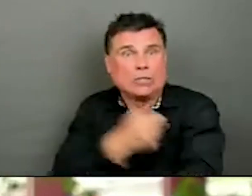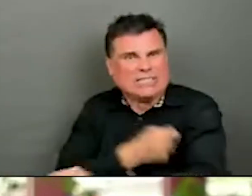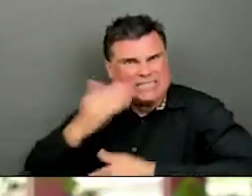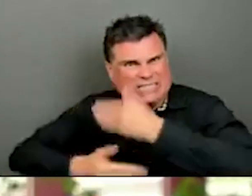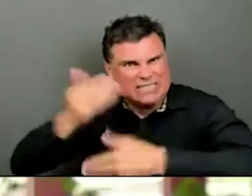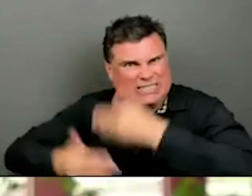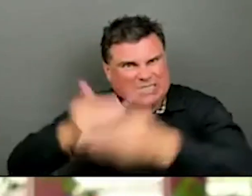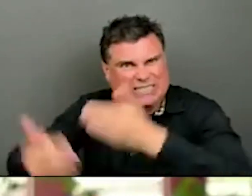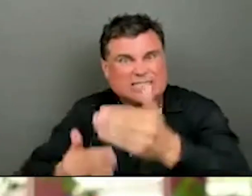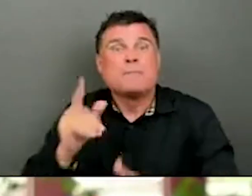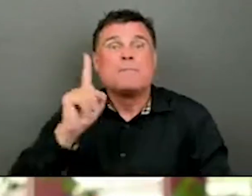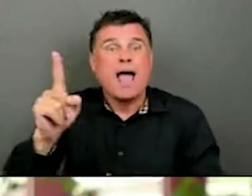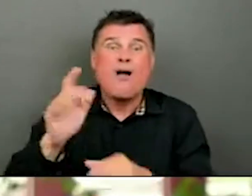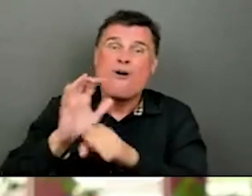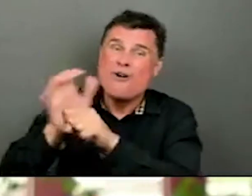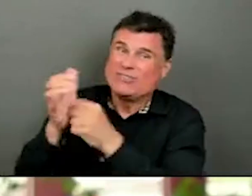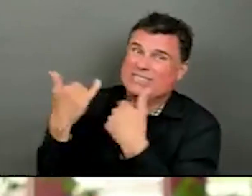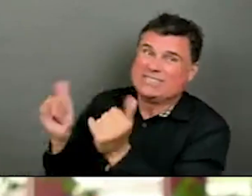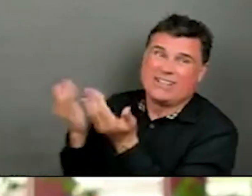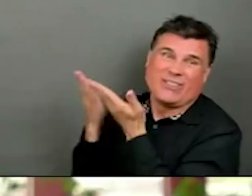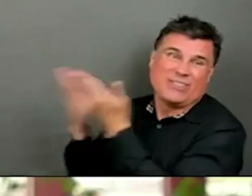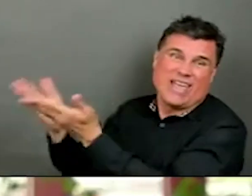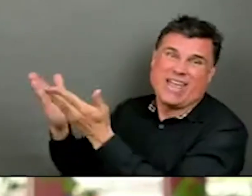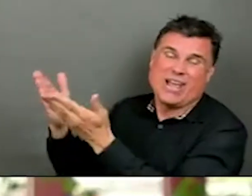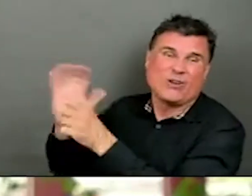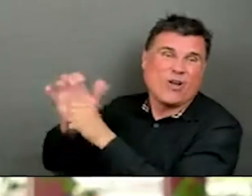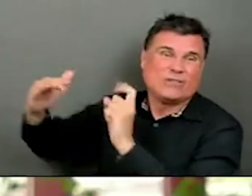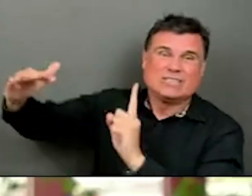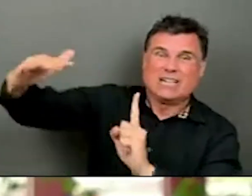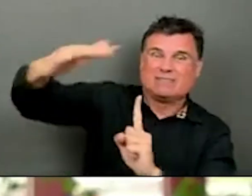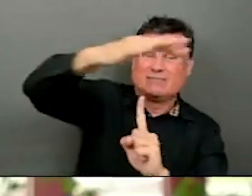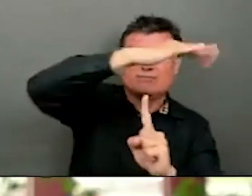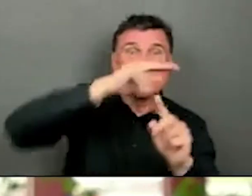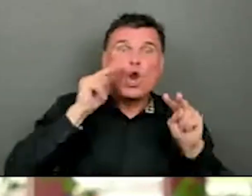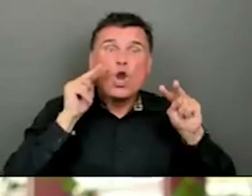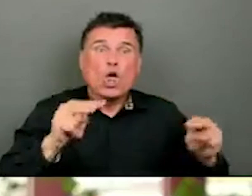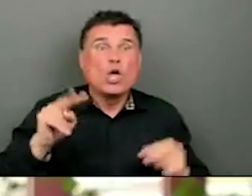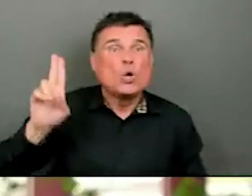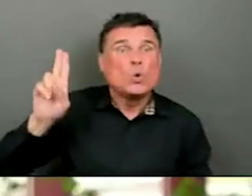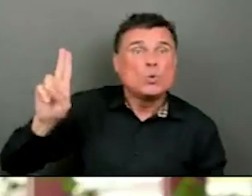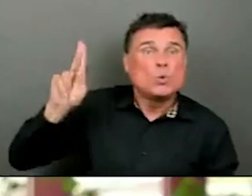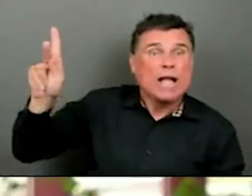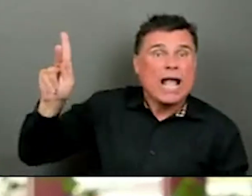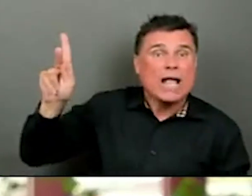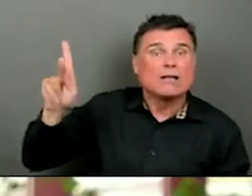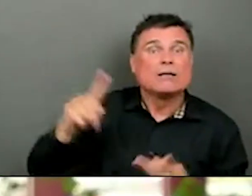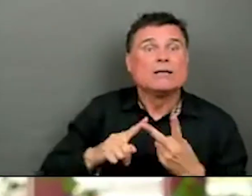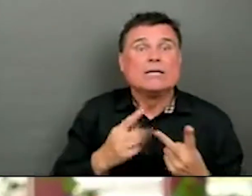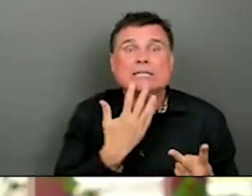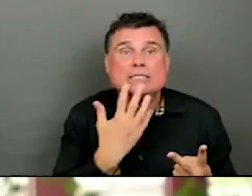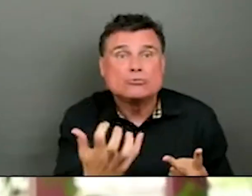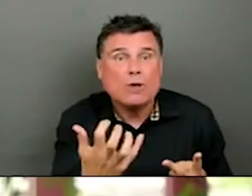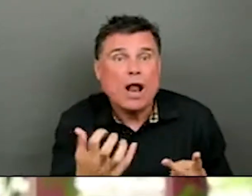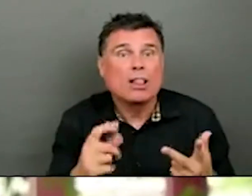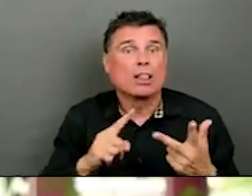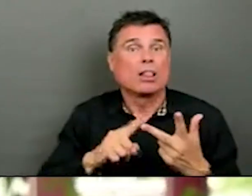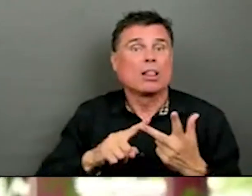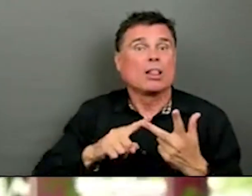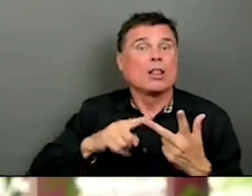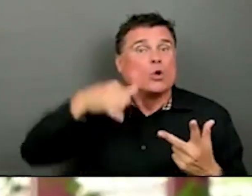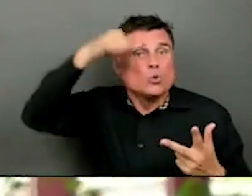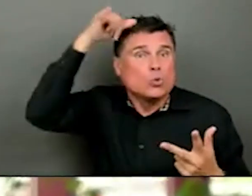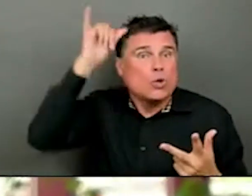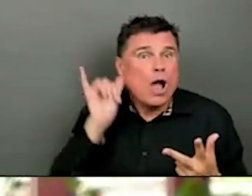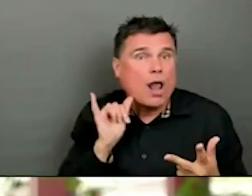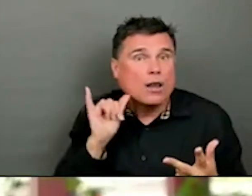seen in other communities around the world, in the UK, in Israel, in our neighboring territory in the Yukon, where it